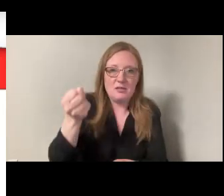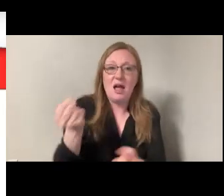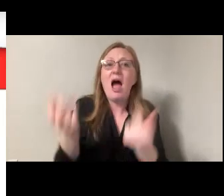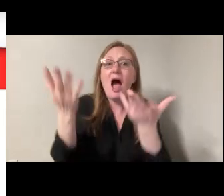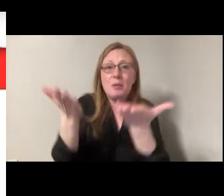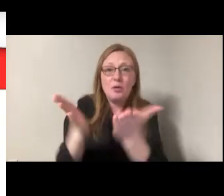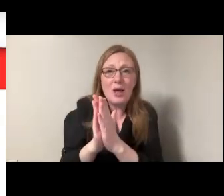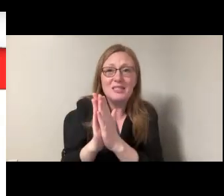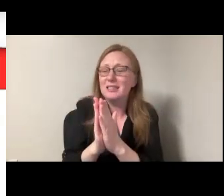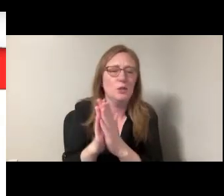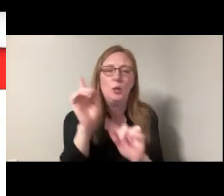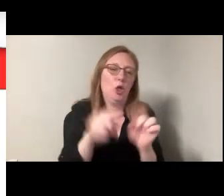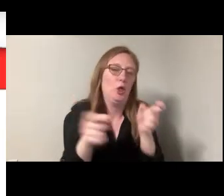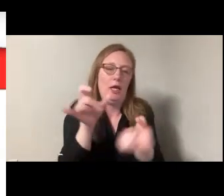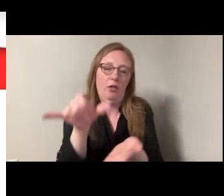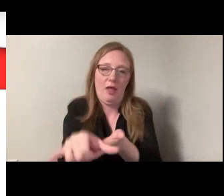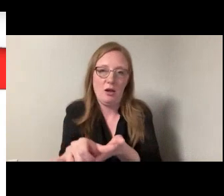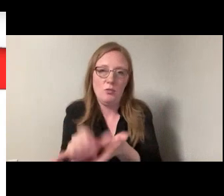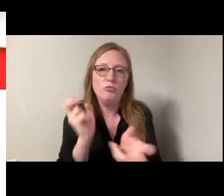going on.